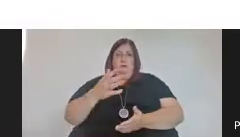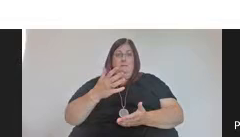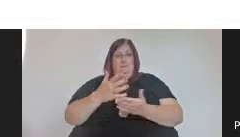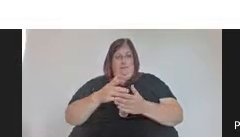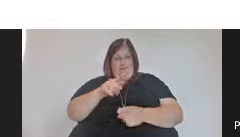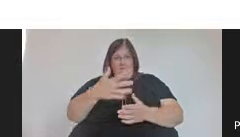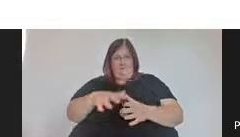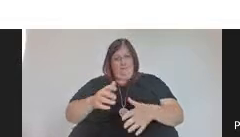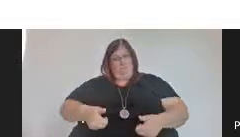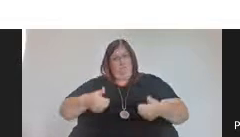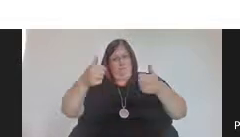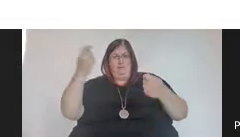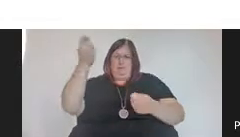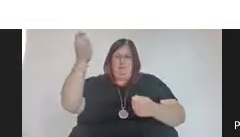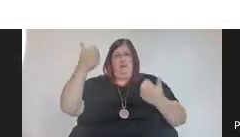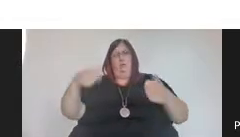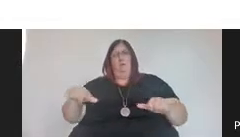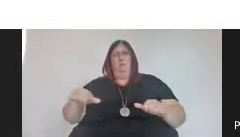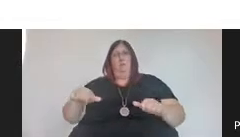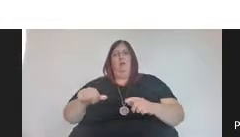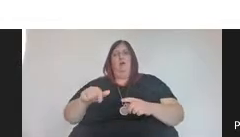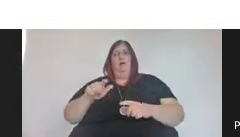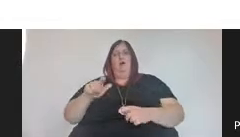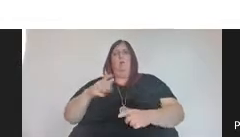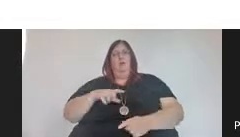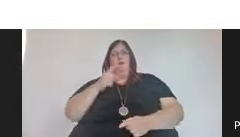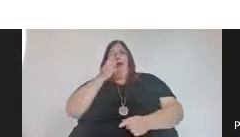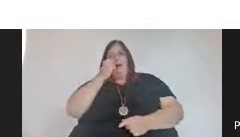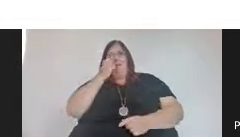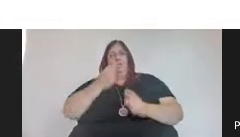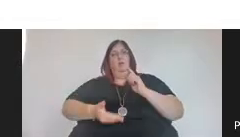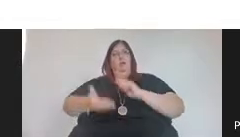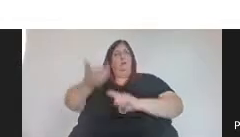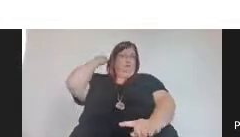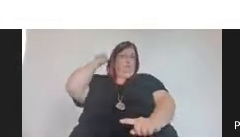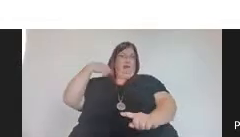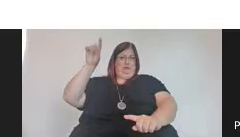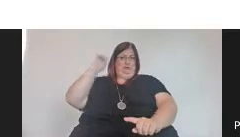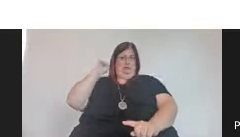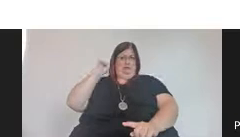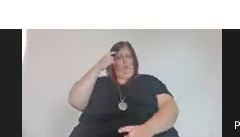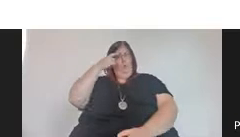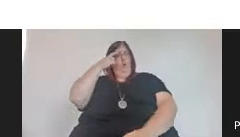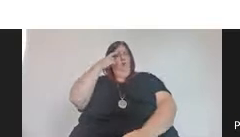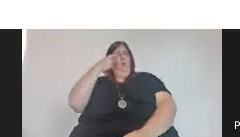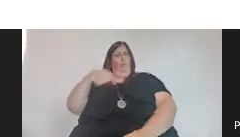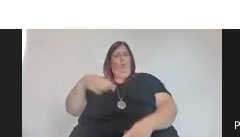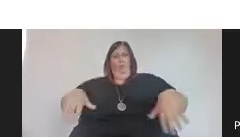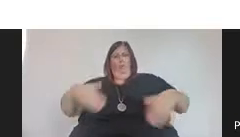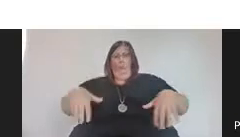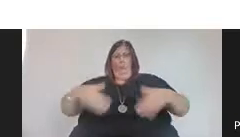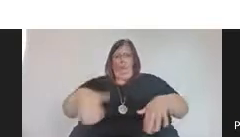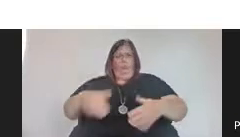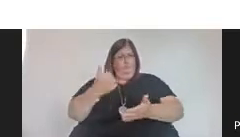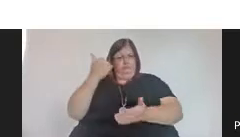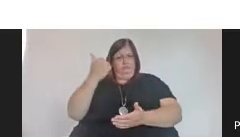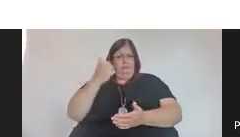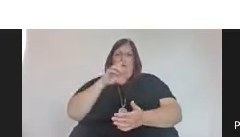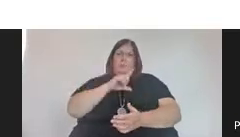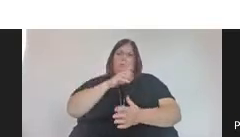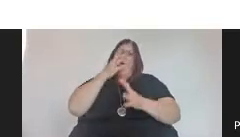successful programme, and very early on we were able to say that we were, really, really well prepared to test the